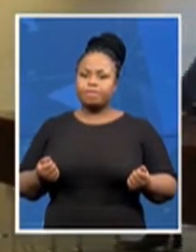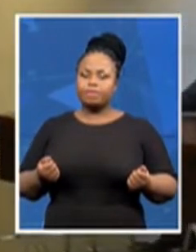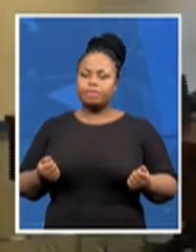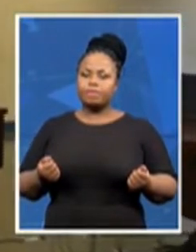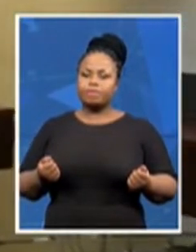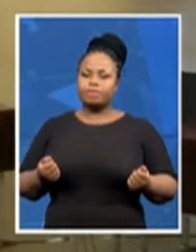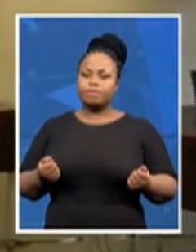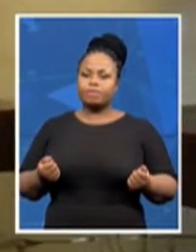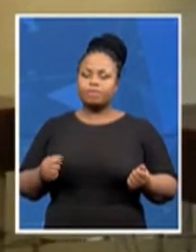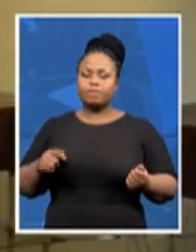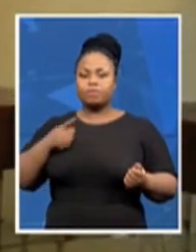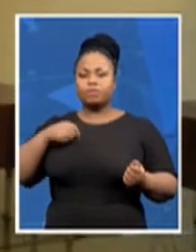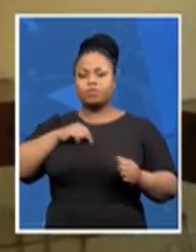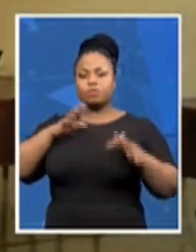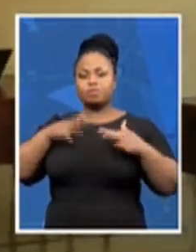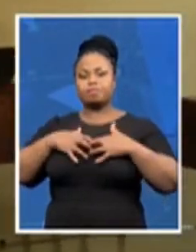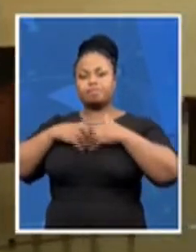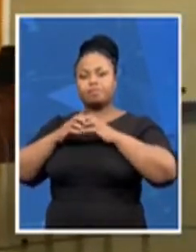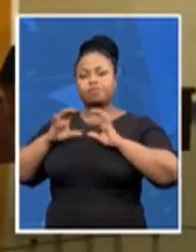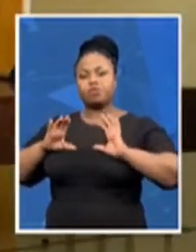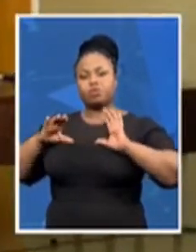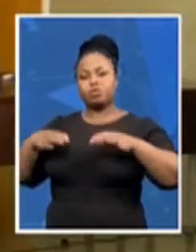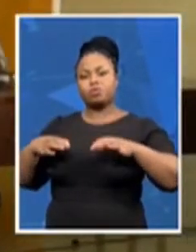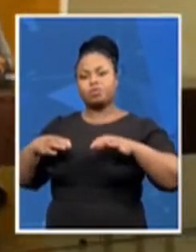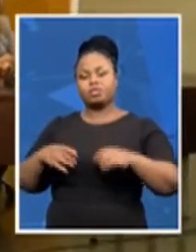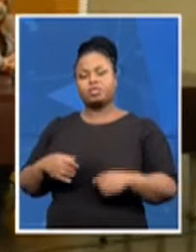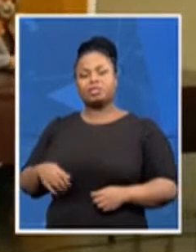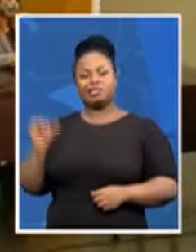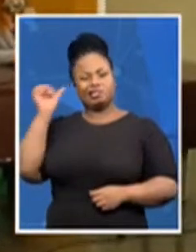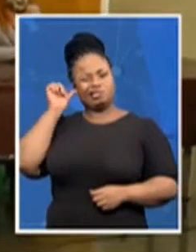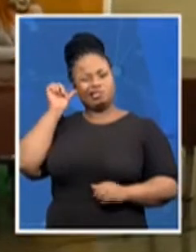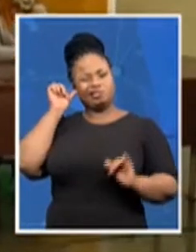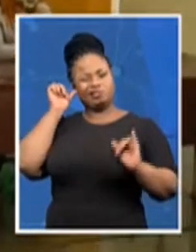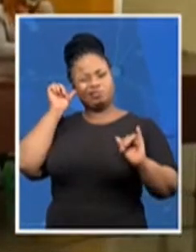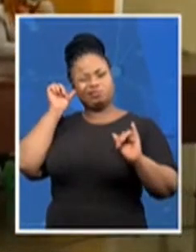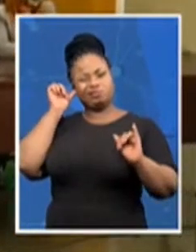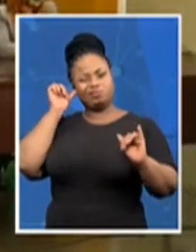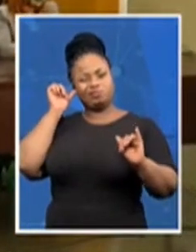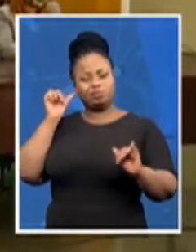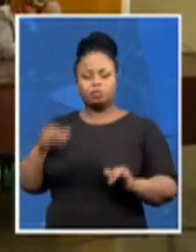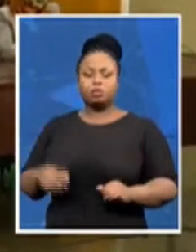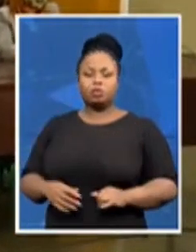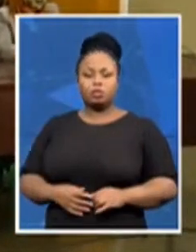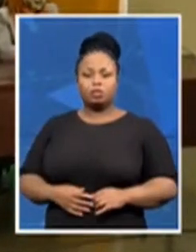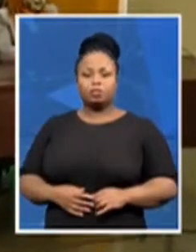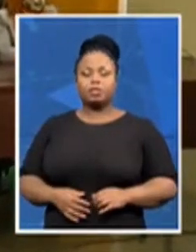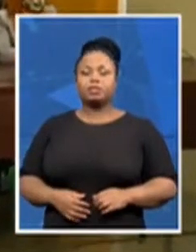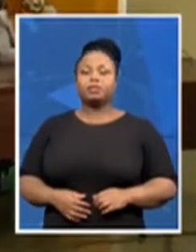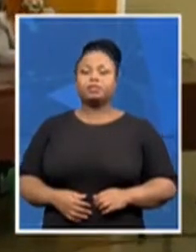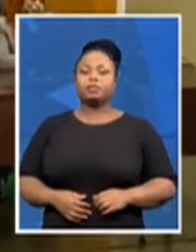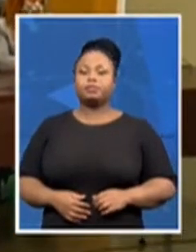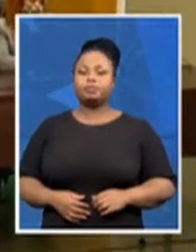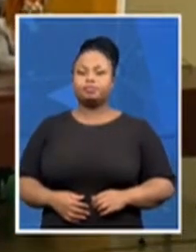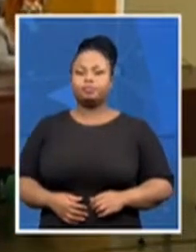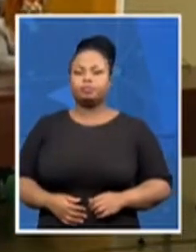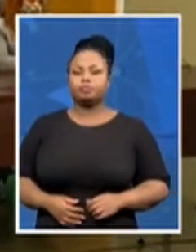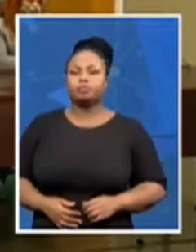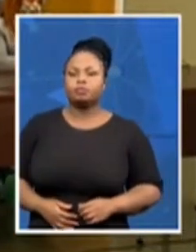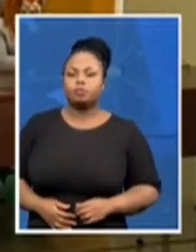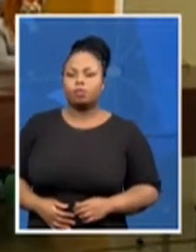the Deputy Provincial Commissioner Makoba and the Station Commander Zondi in Phoenix saying